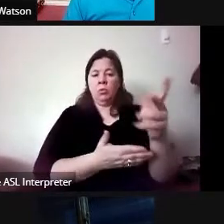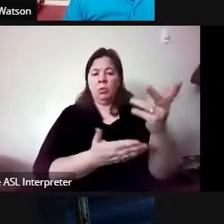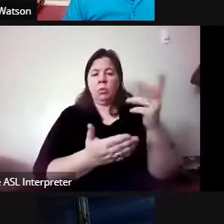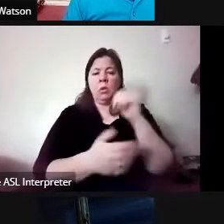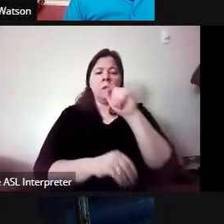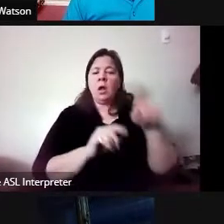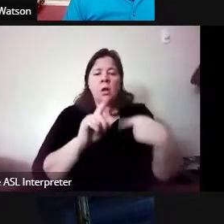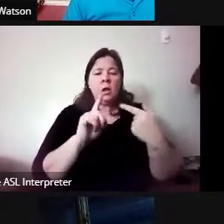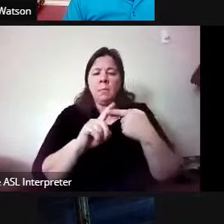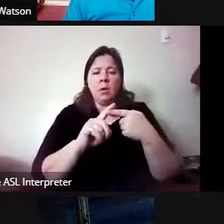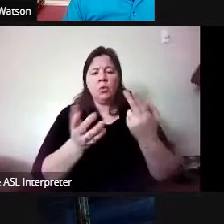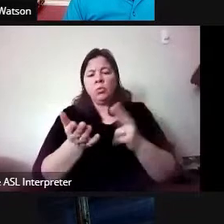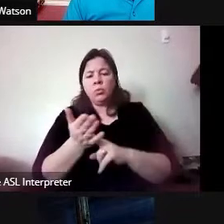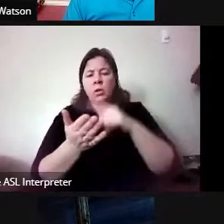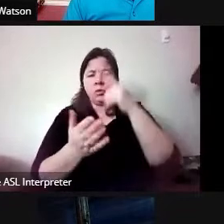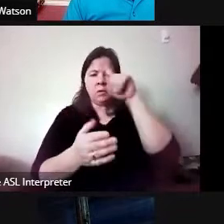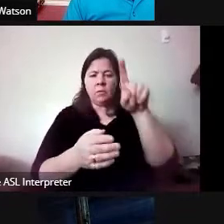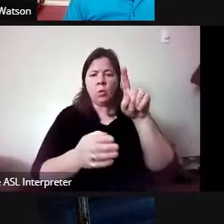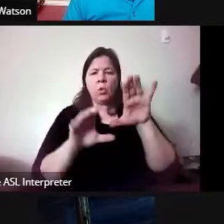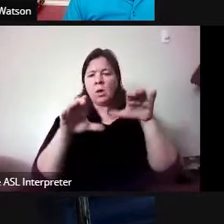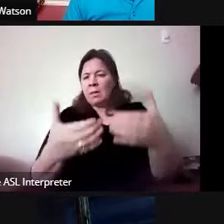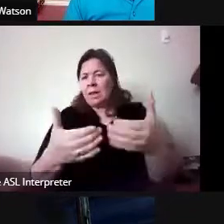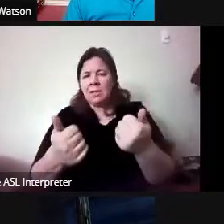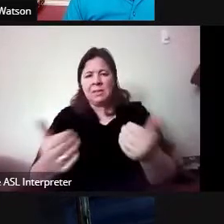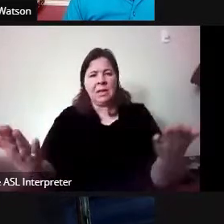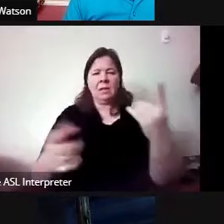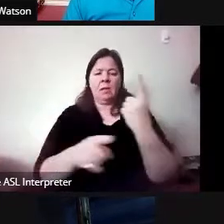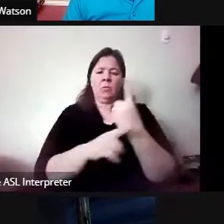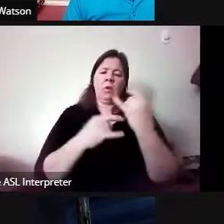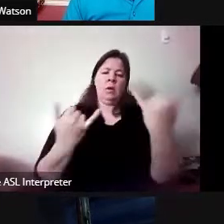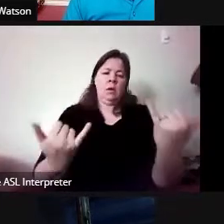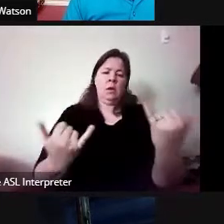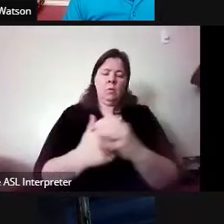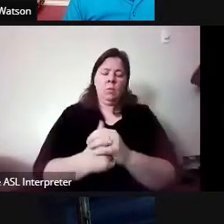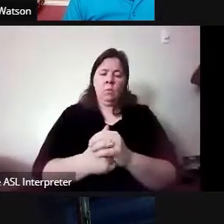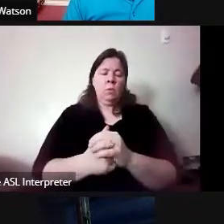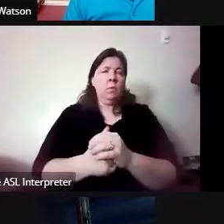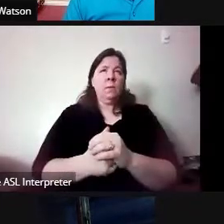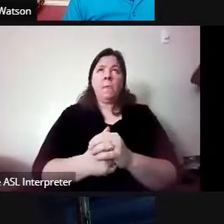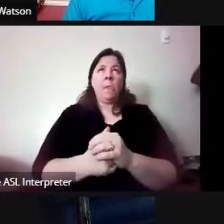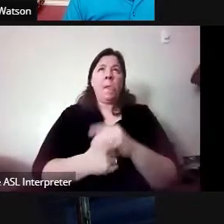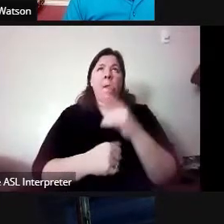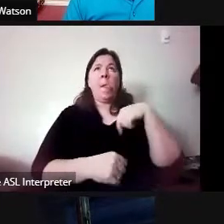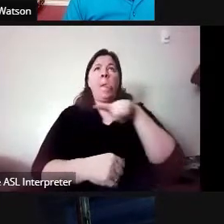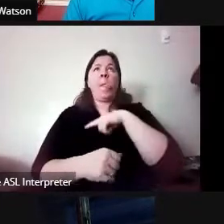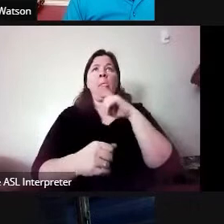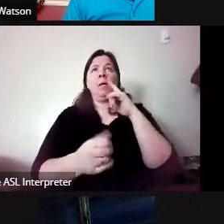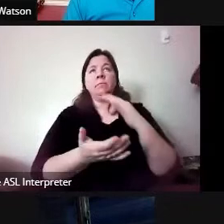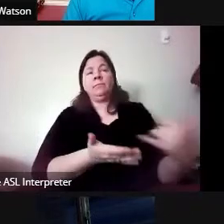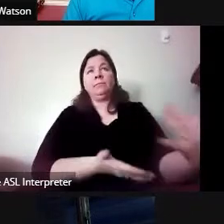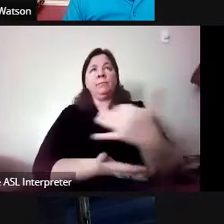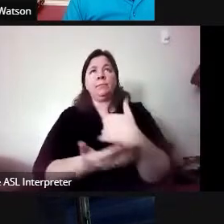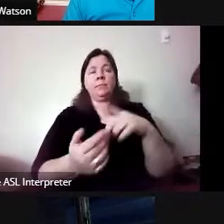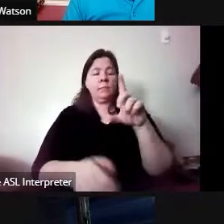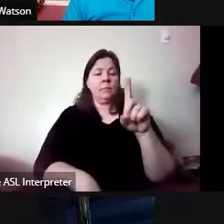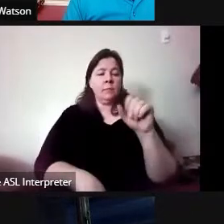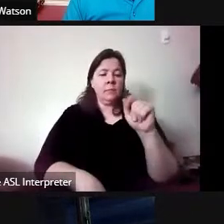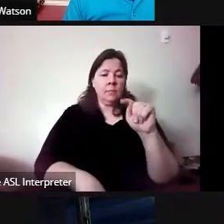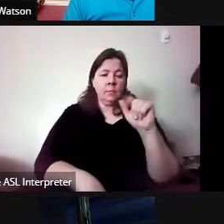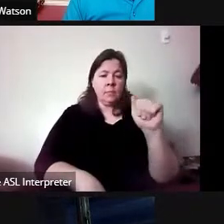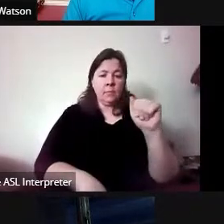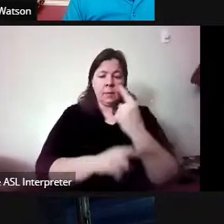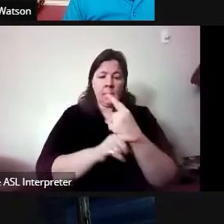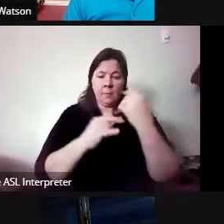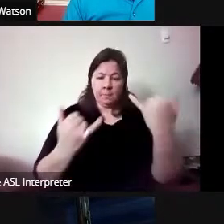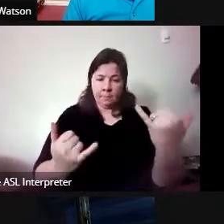not about registering for classes or anything at this point. We are just gathering the data at this time for